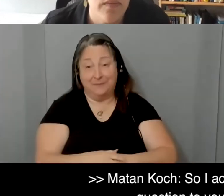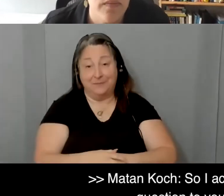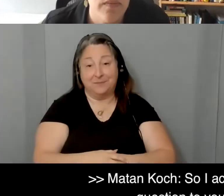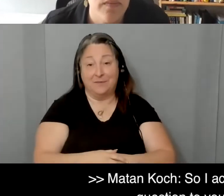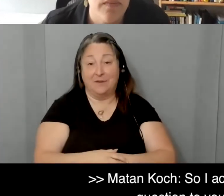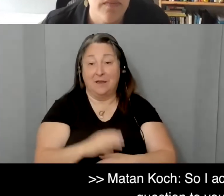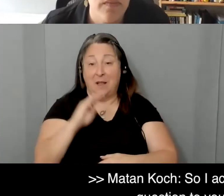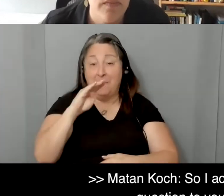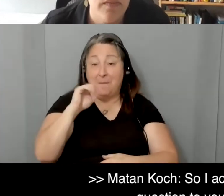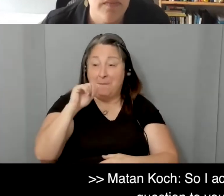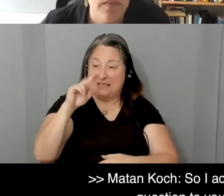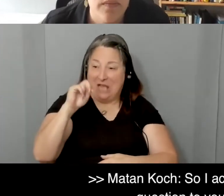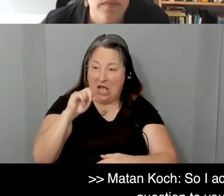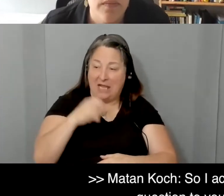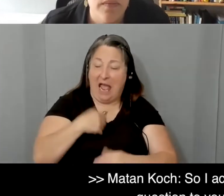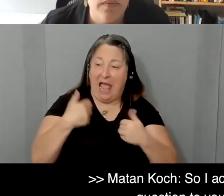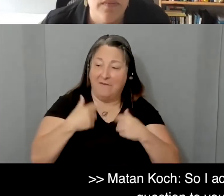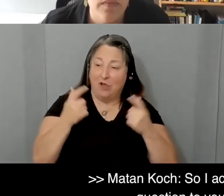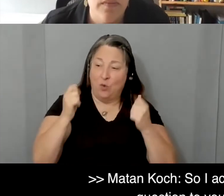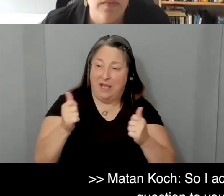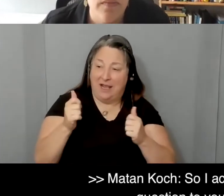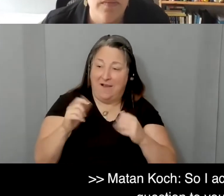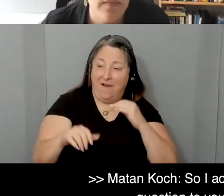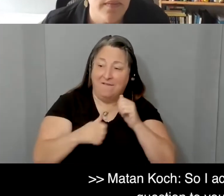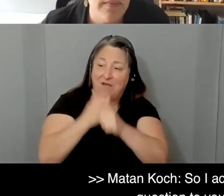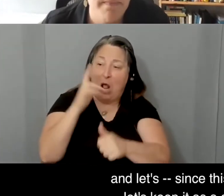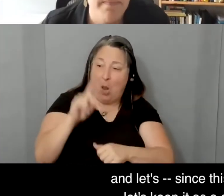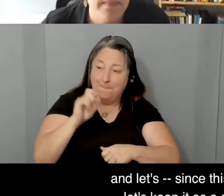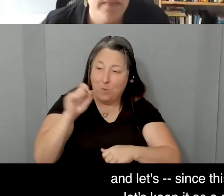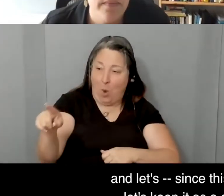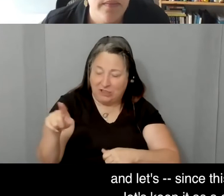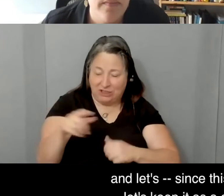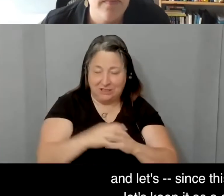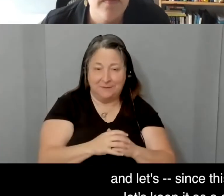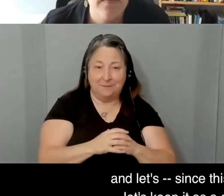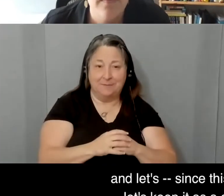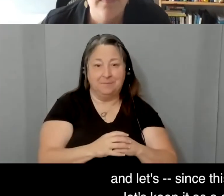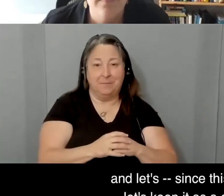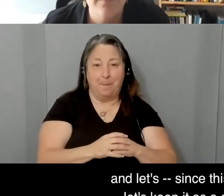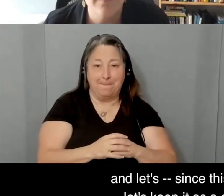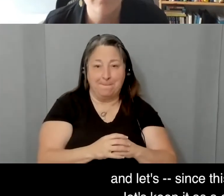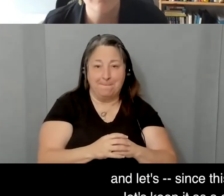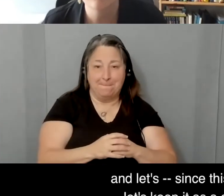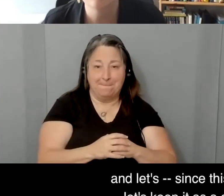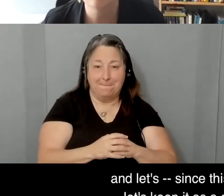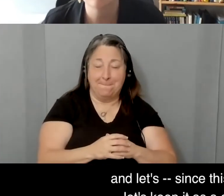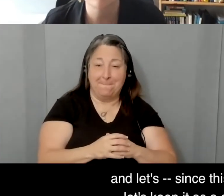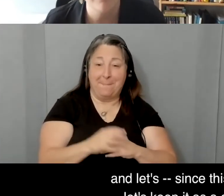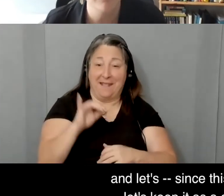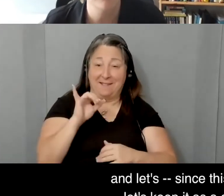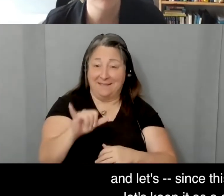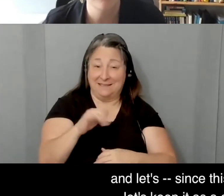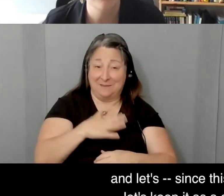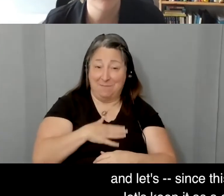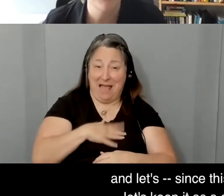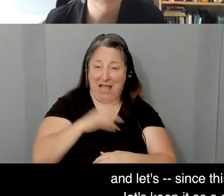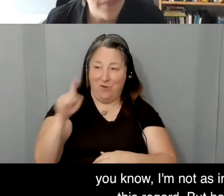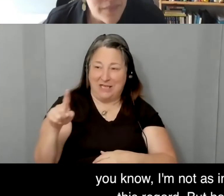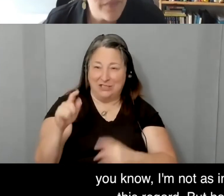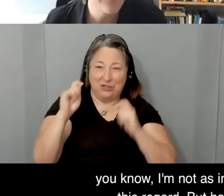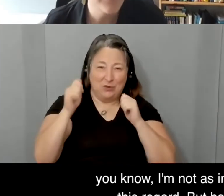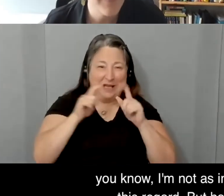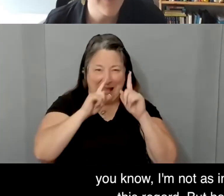have a quick follow-up question to you both based on that. And let's, since this is one of my questions, let's keep it as a quick answer